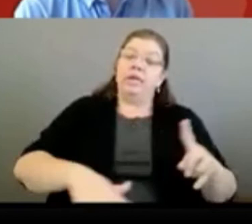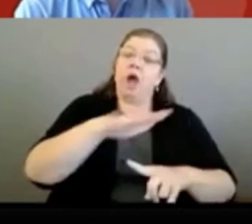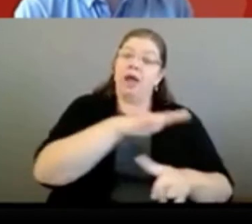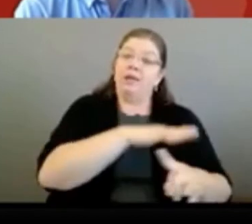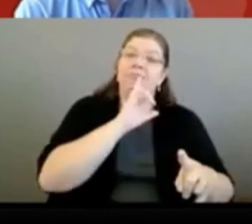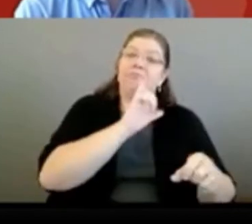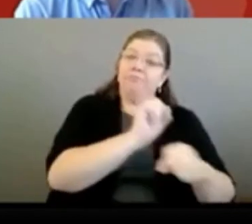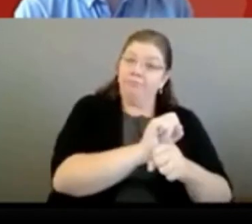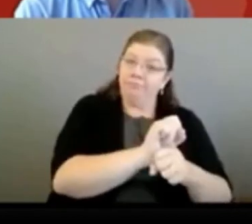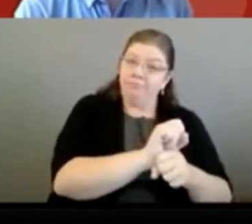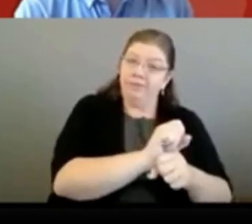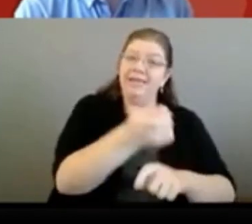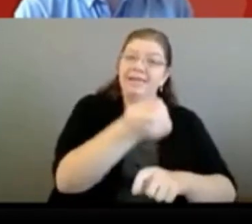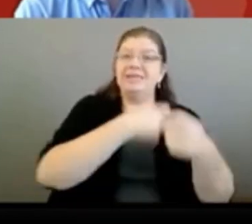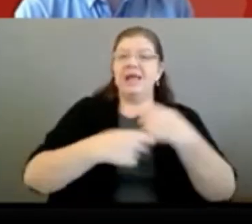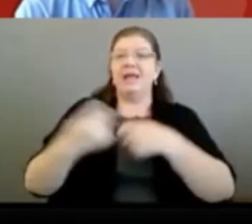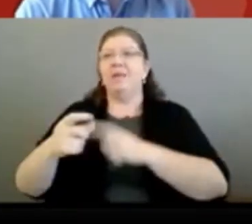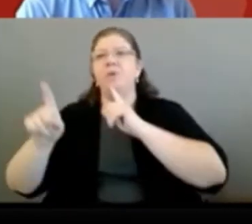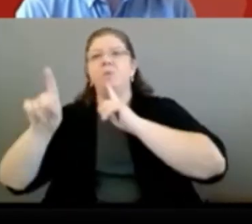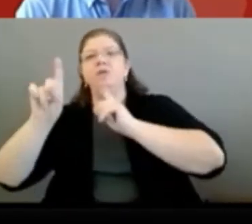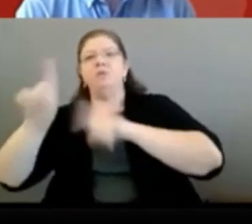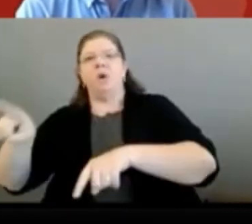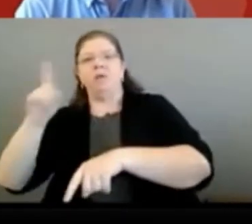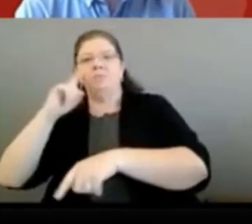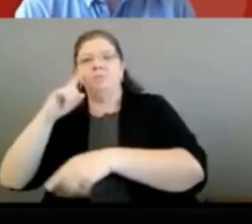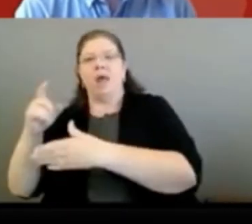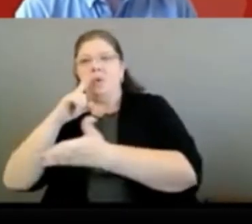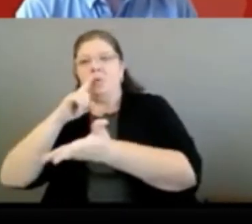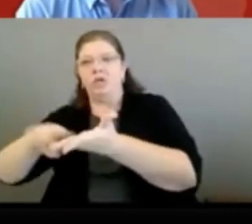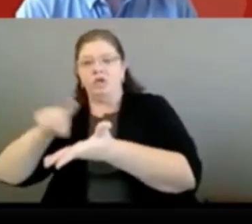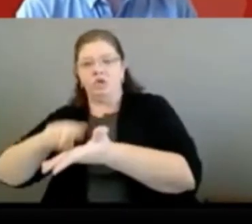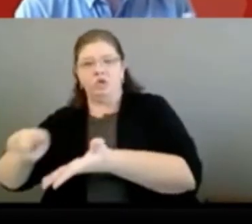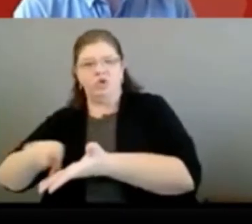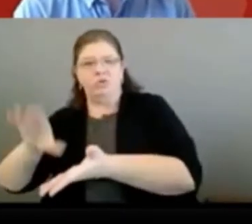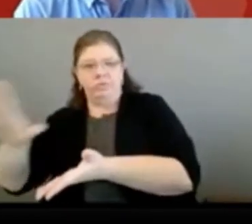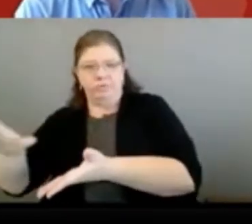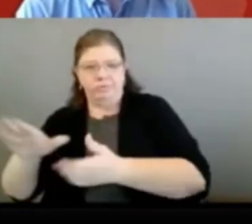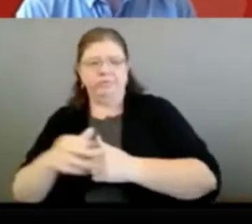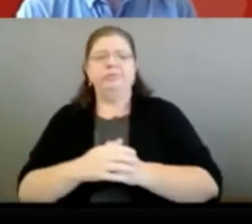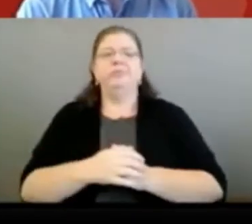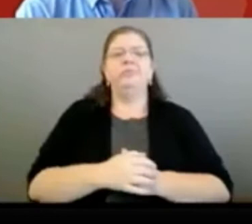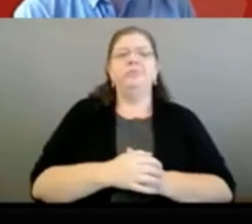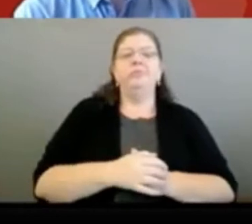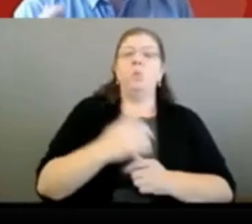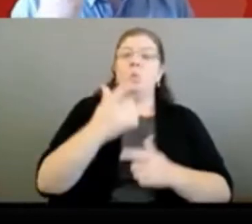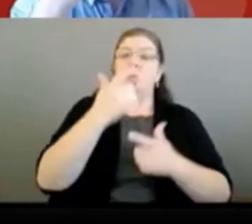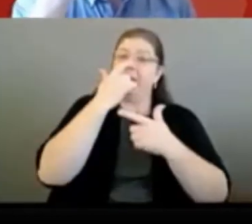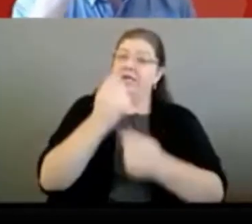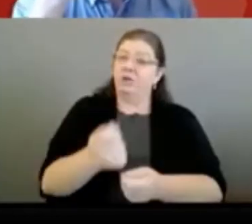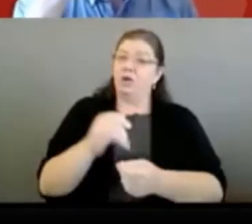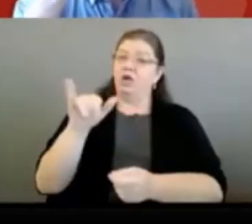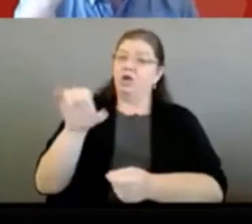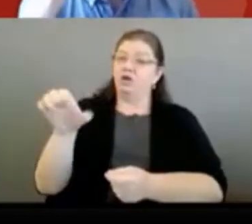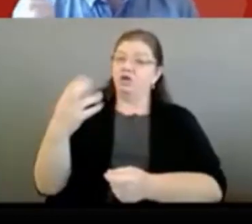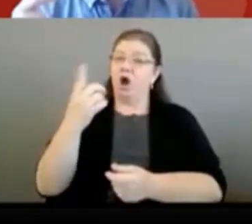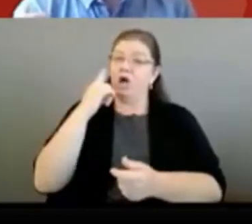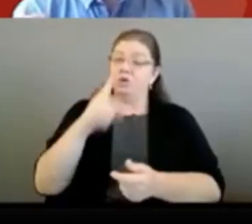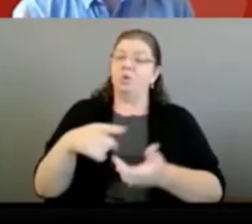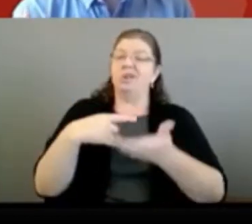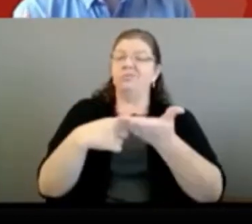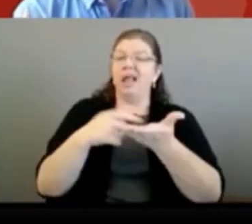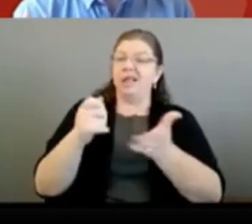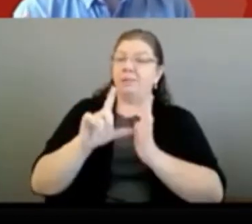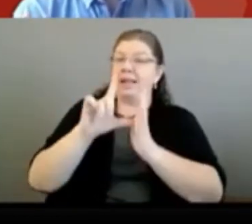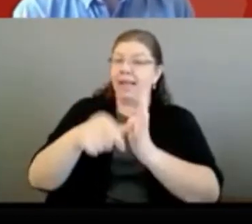to something in response to an intervention by a researcher. And then also one interesting thing that Josh is going to explore a little bit later in